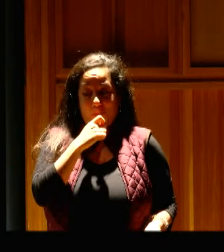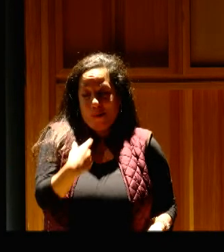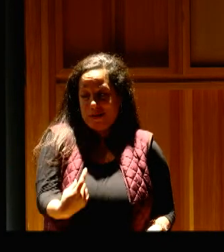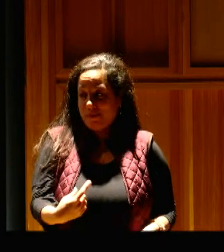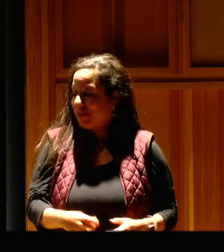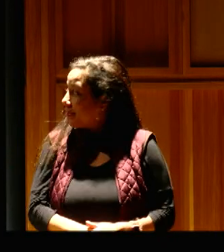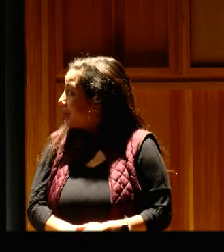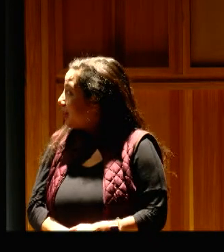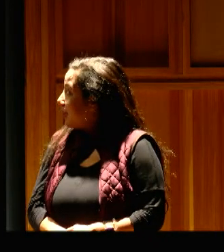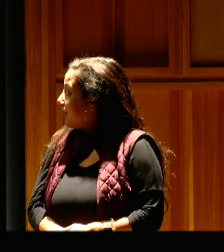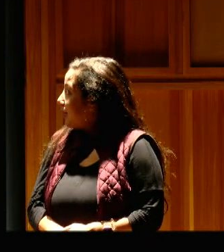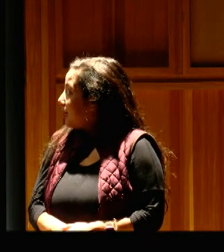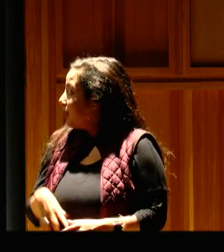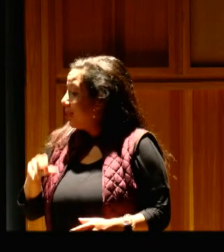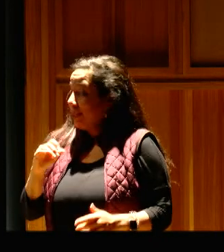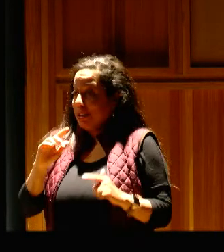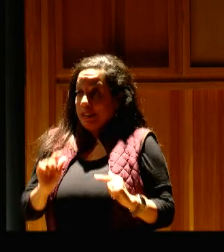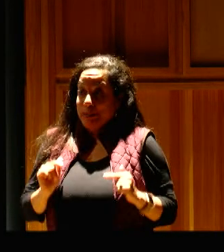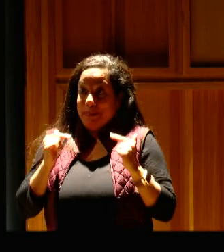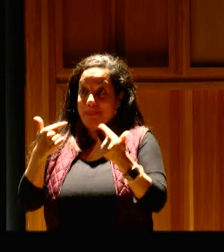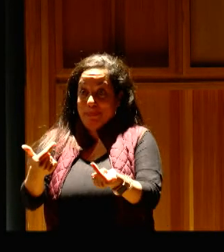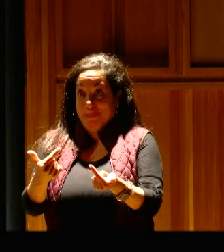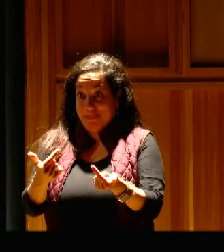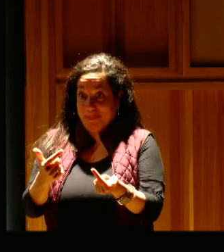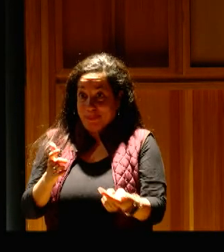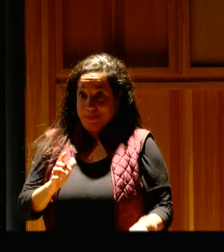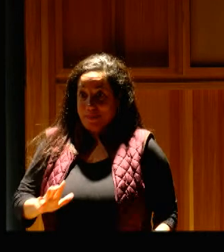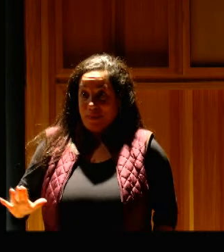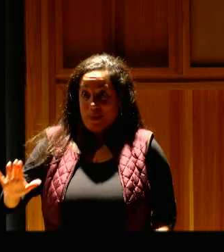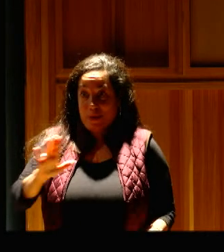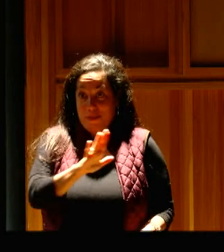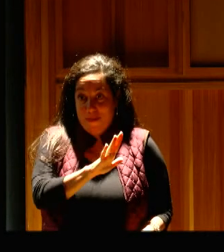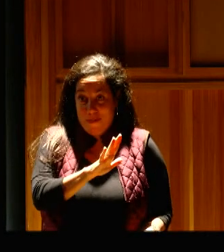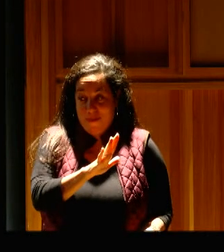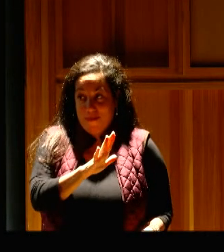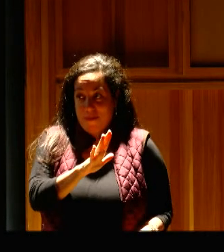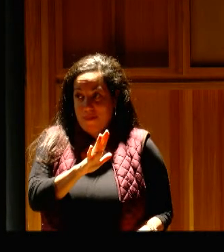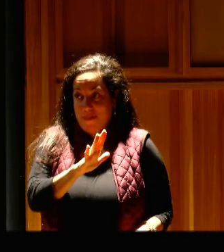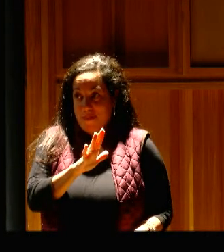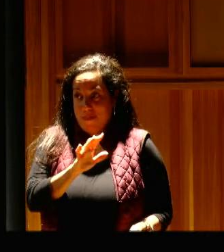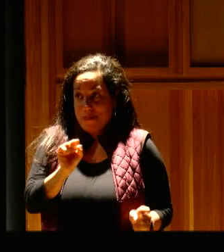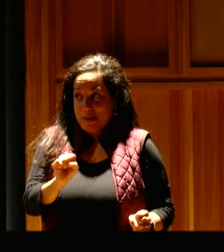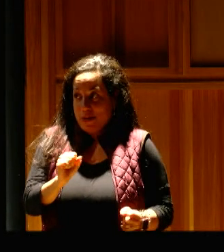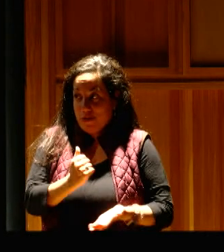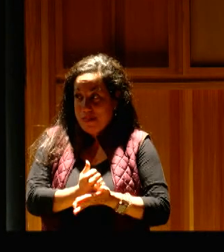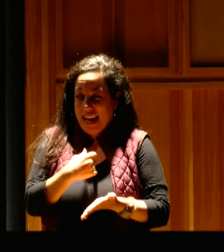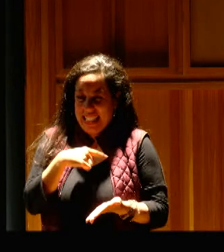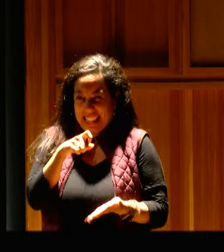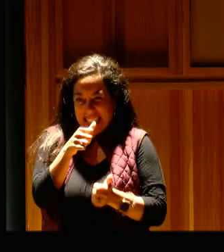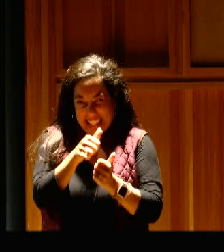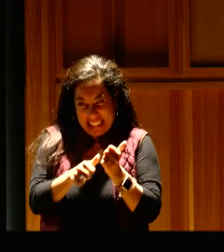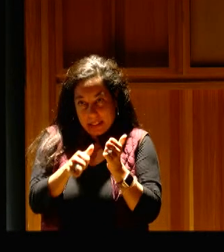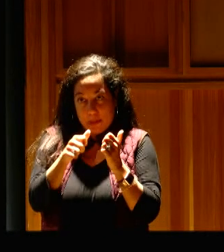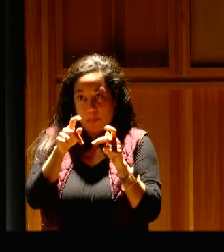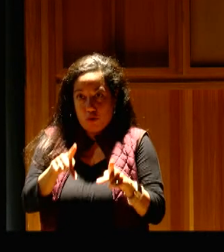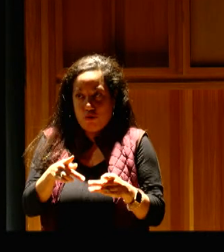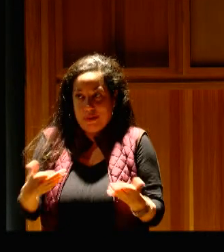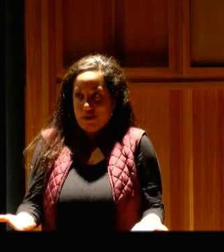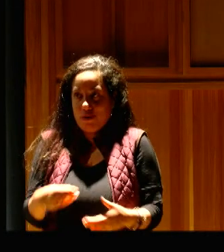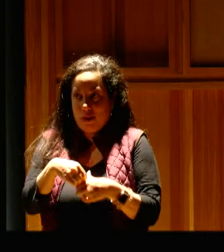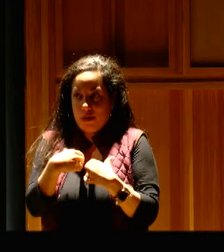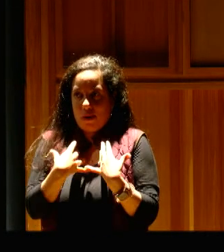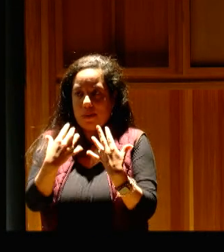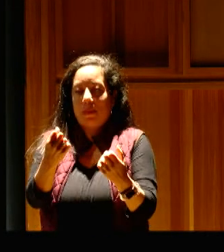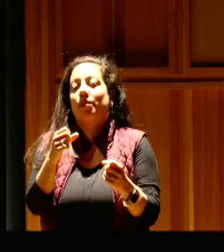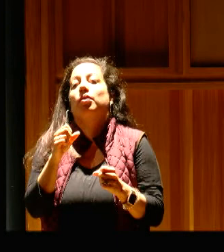So this is where all of you come in, because I need every single person in this auditorium to be at